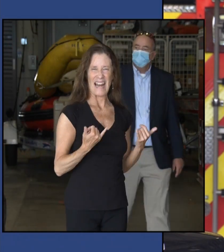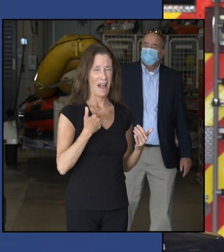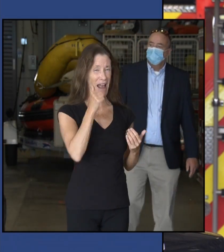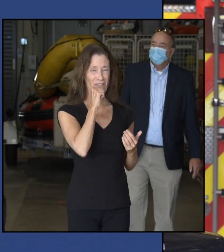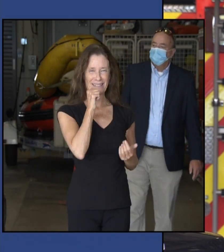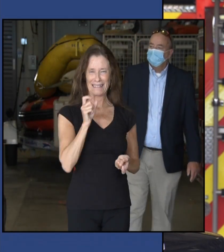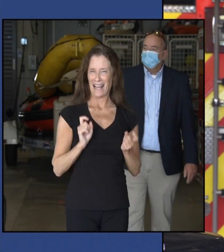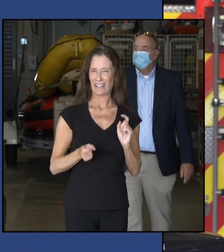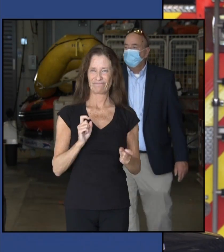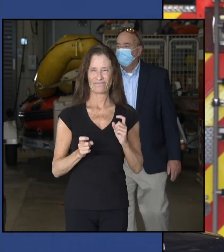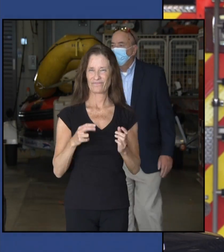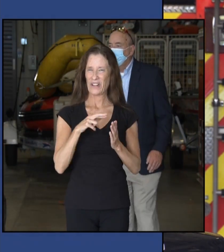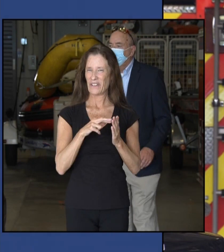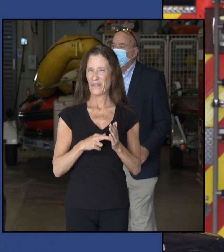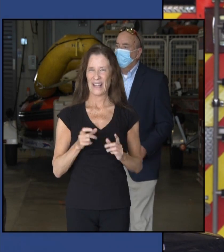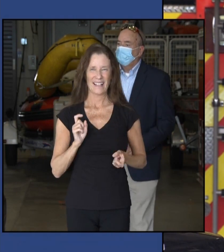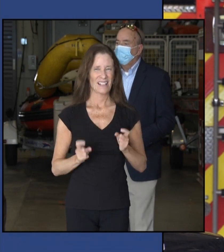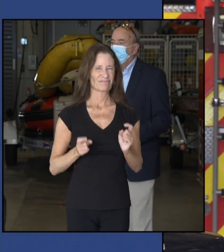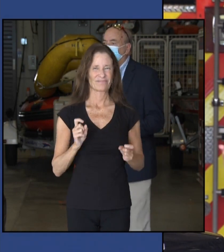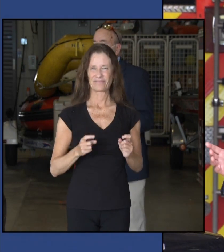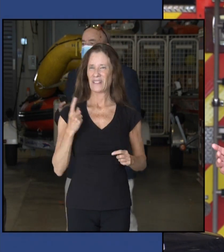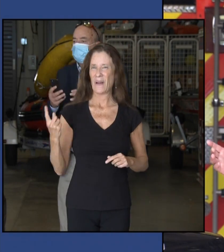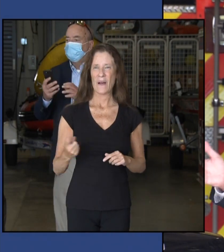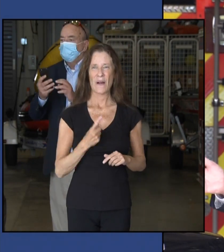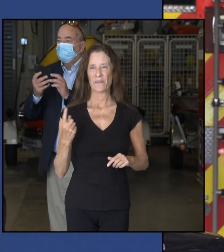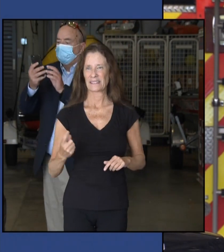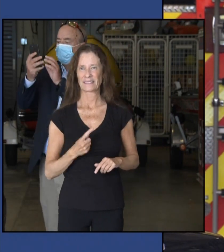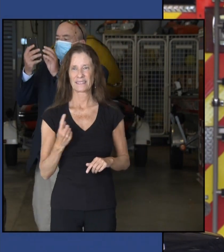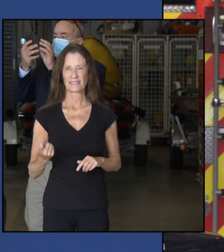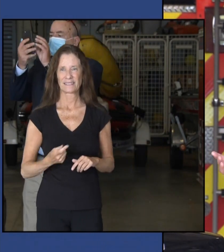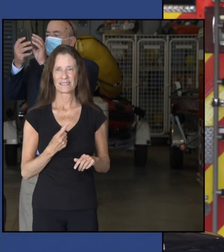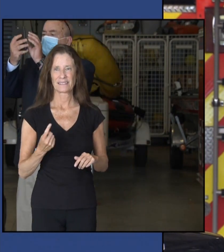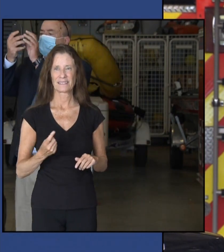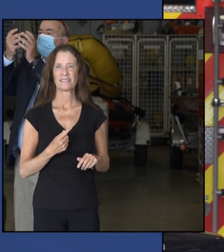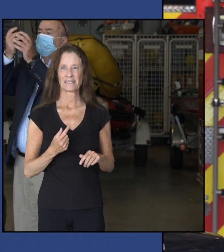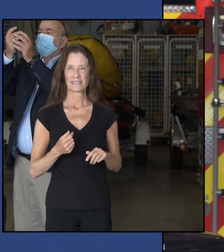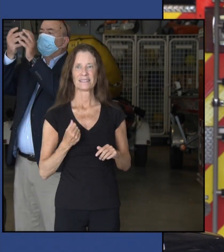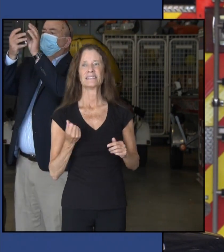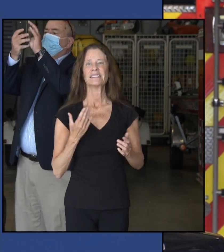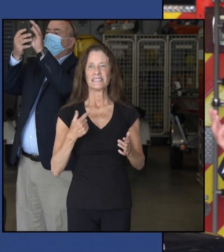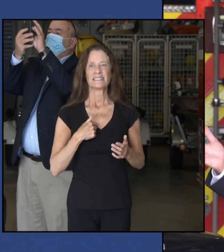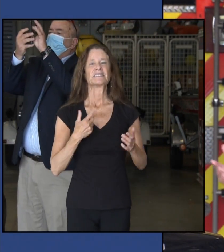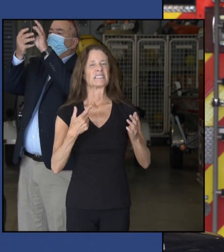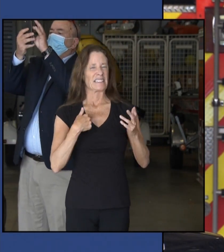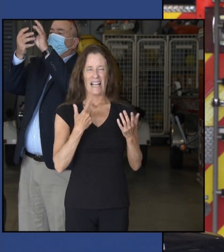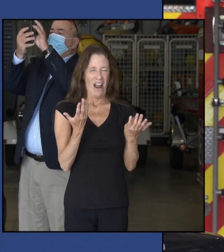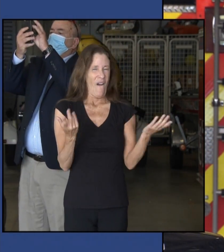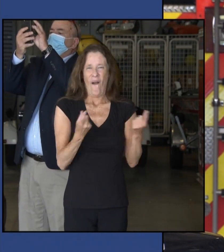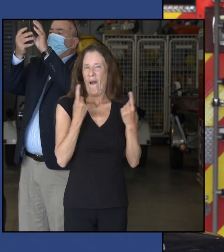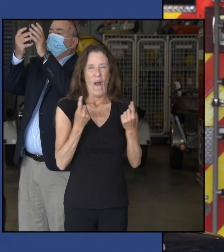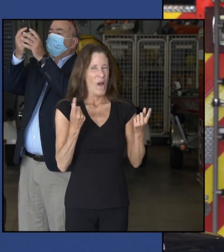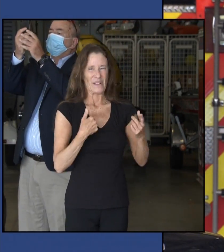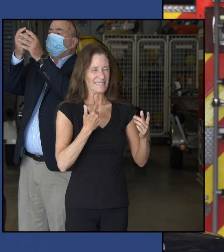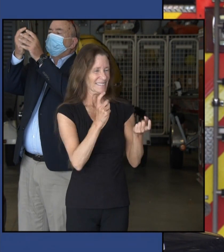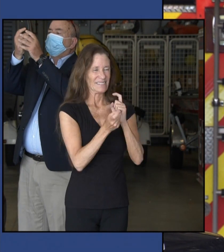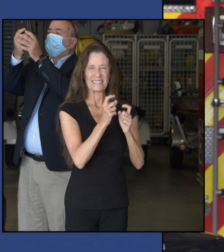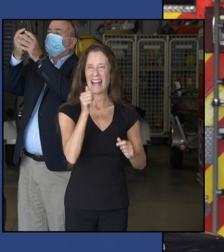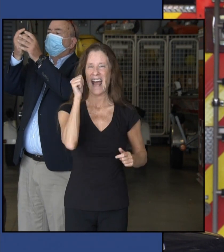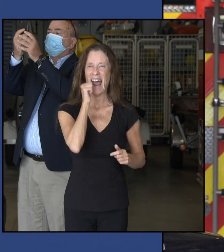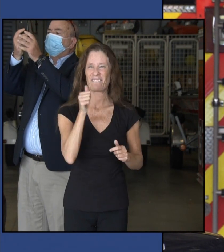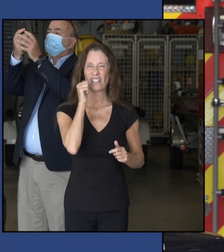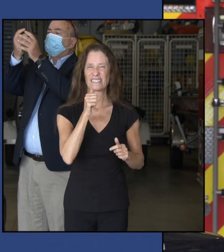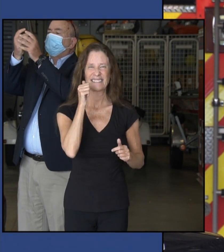and within the state, and any given day, it's very different from one region to another. So we're just trying to keep up with the virus